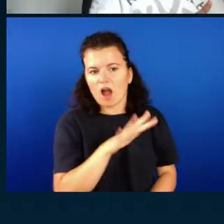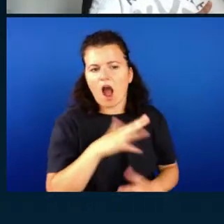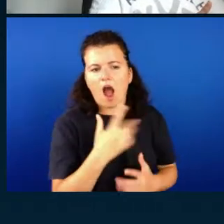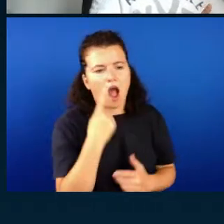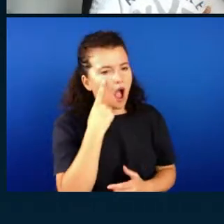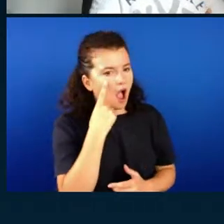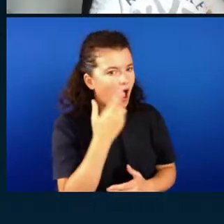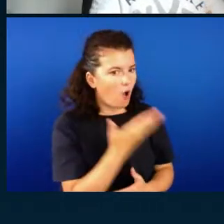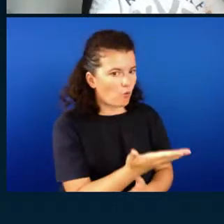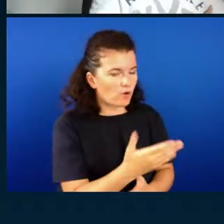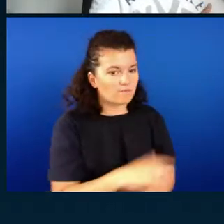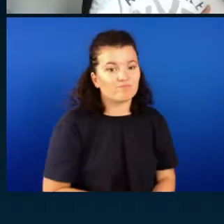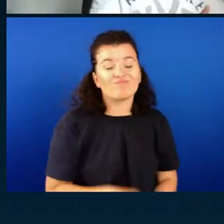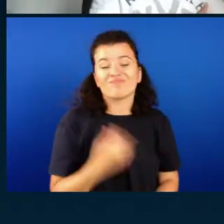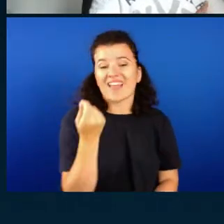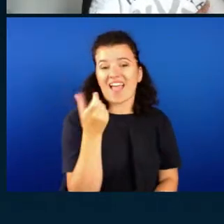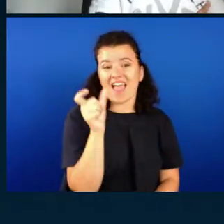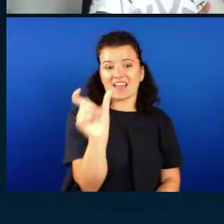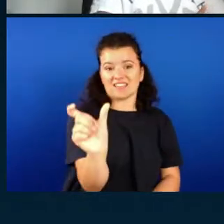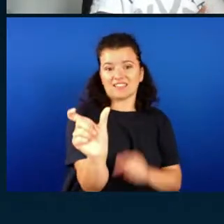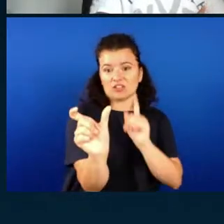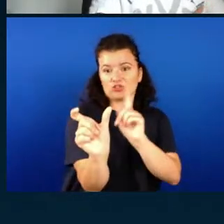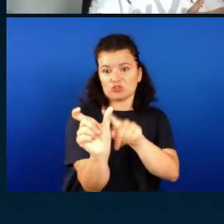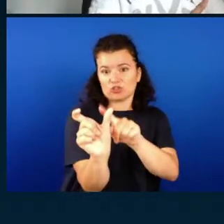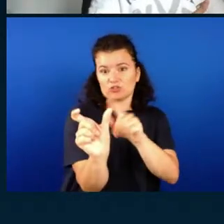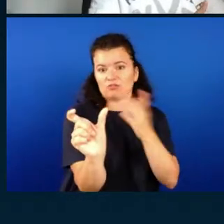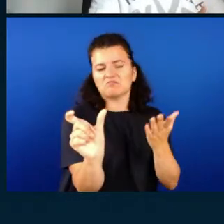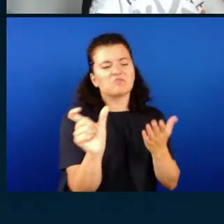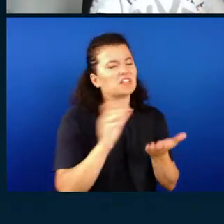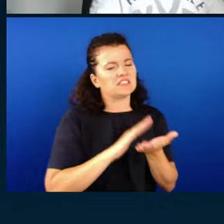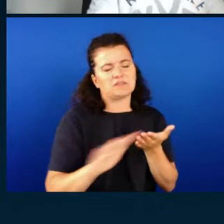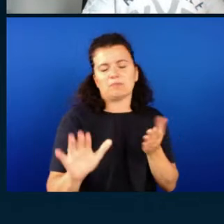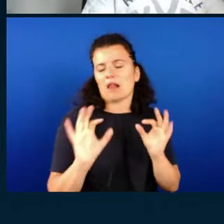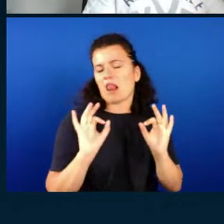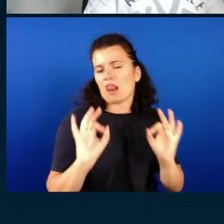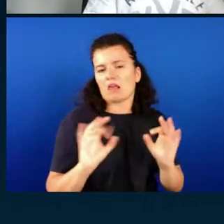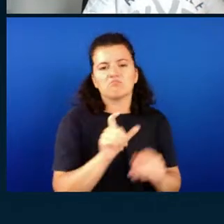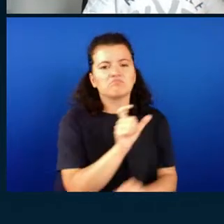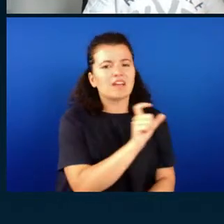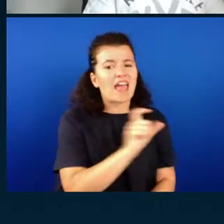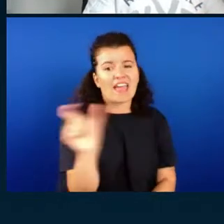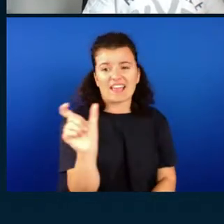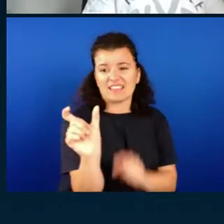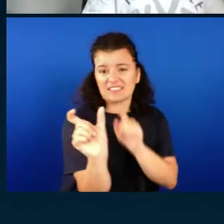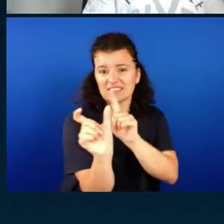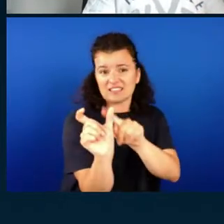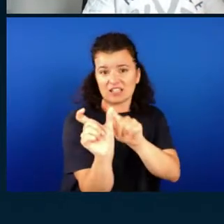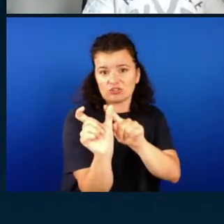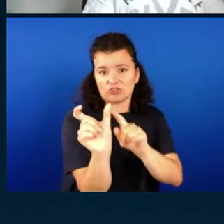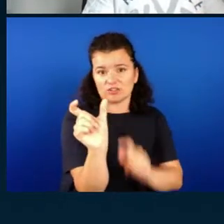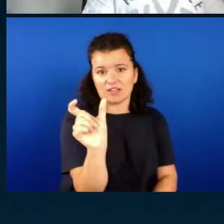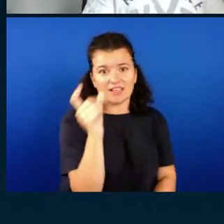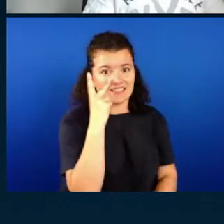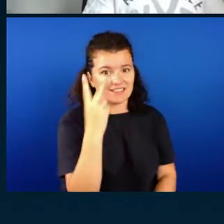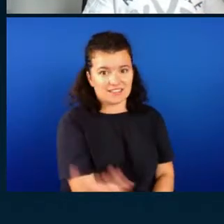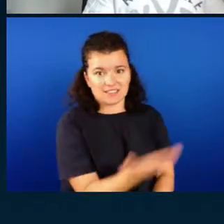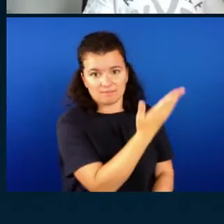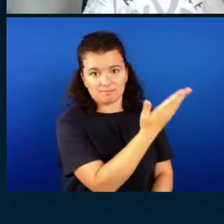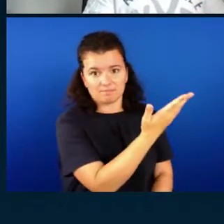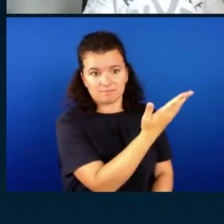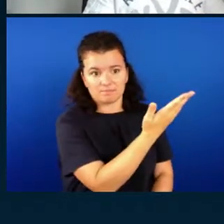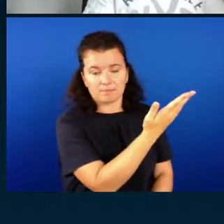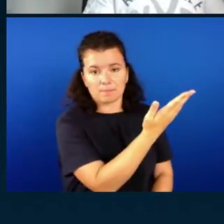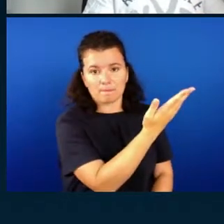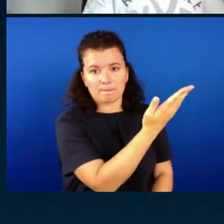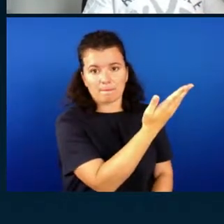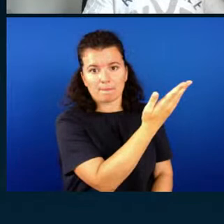feel of an extension is quite simple. An extension, the top here. So this is an extension icon